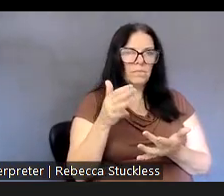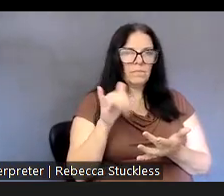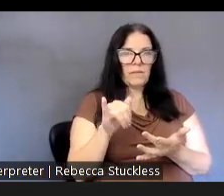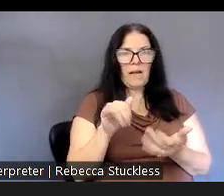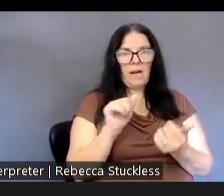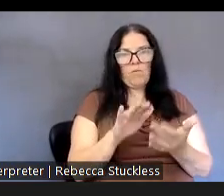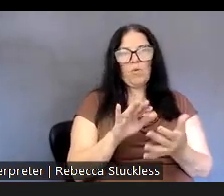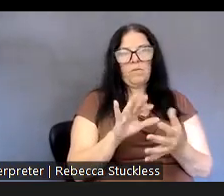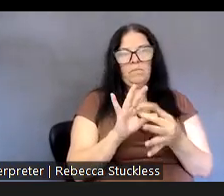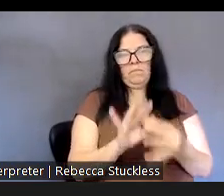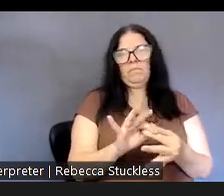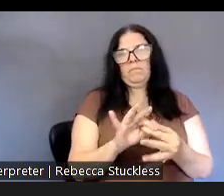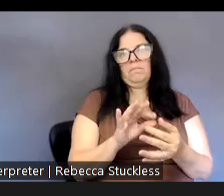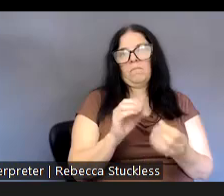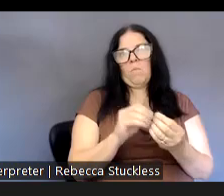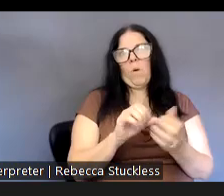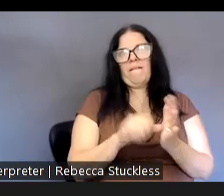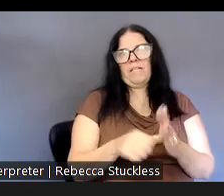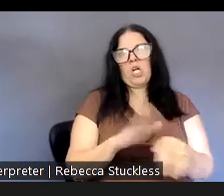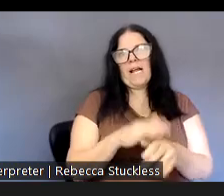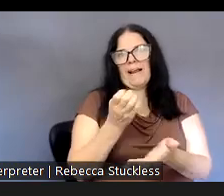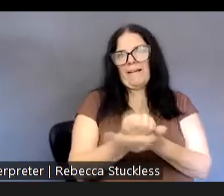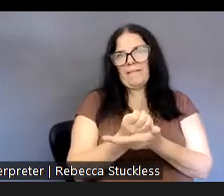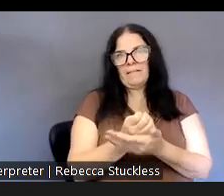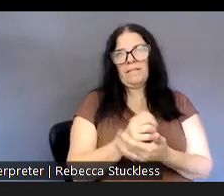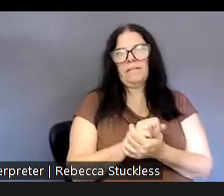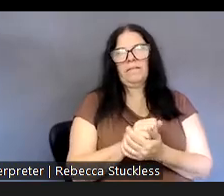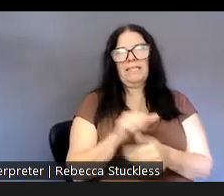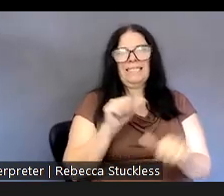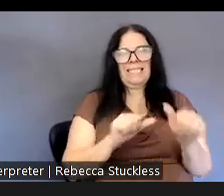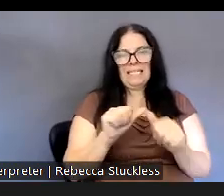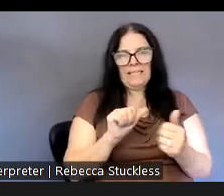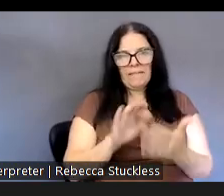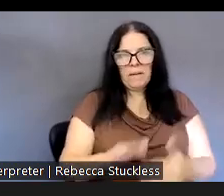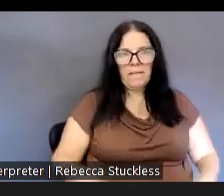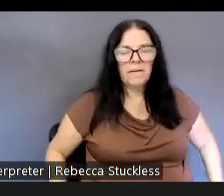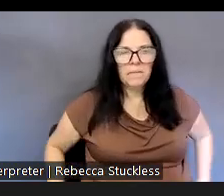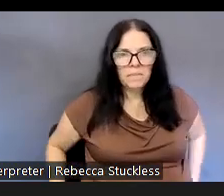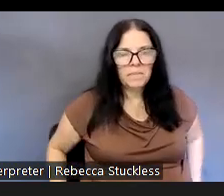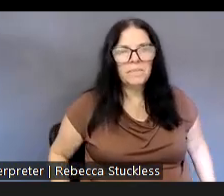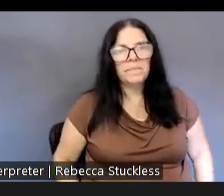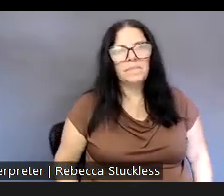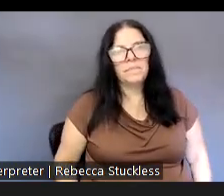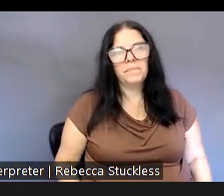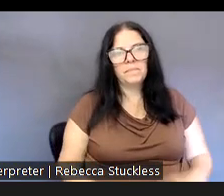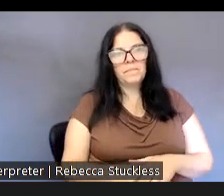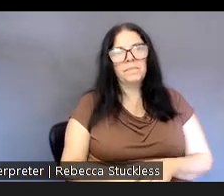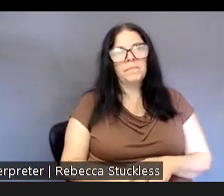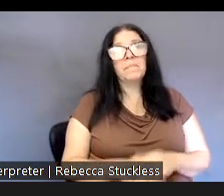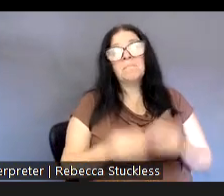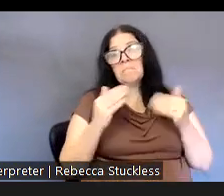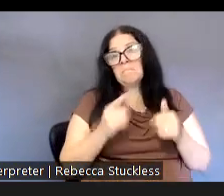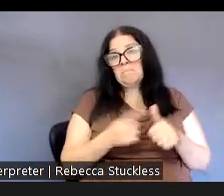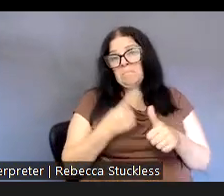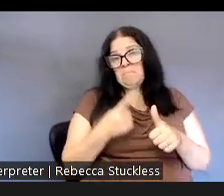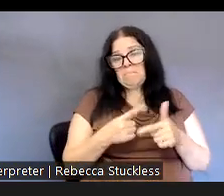on evidence, on scientific method. And then along came what's